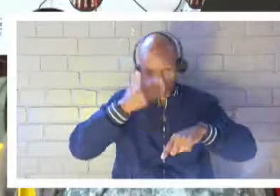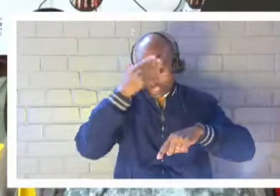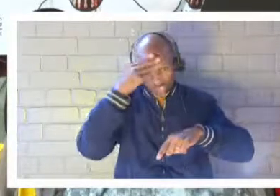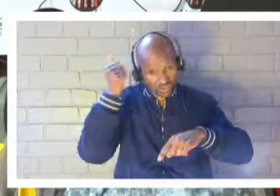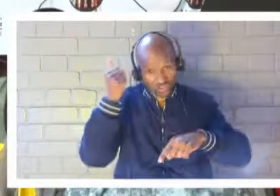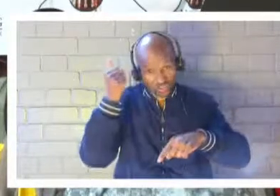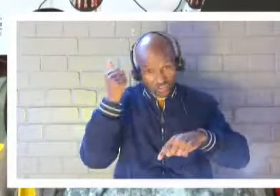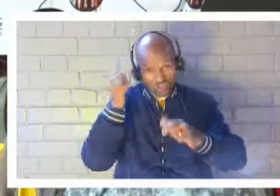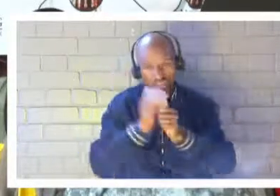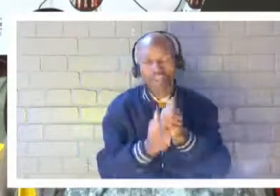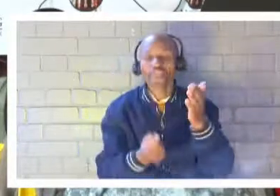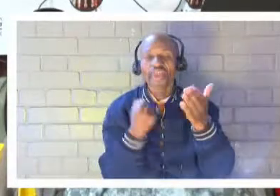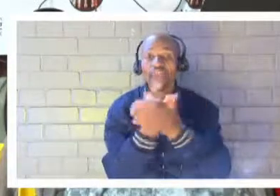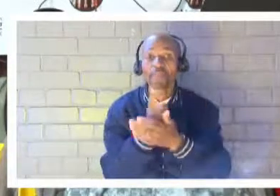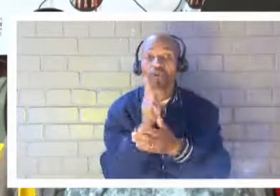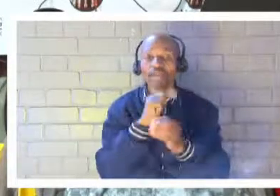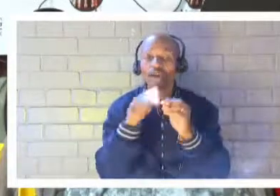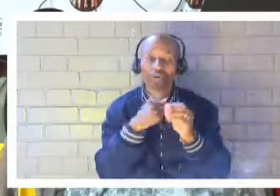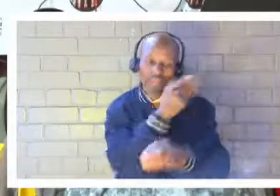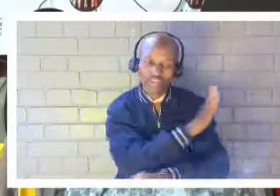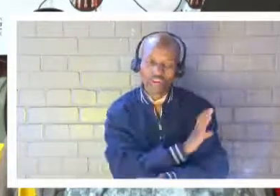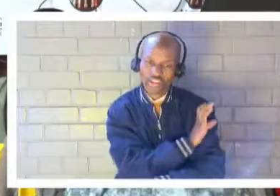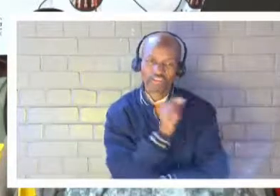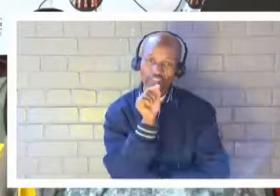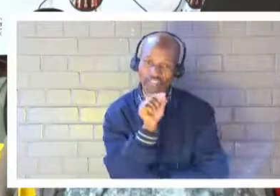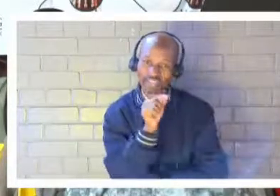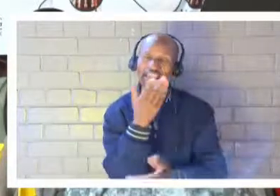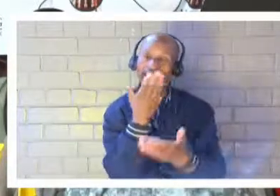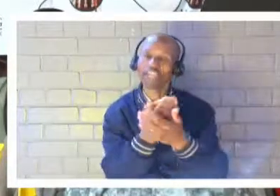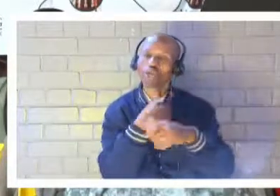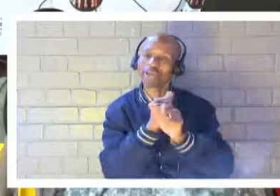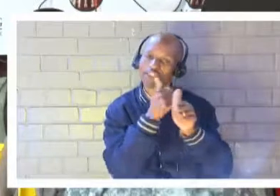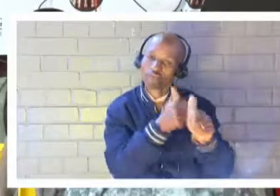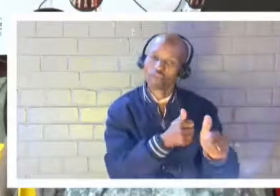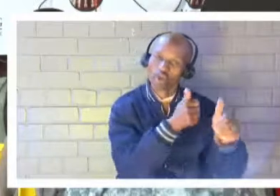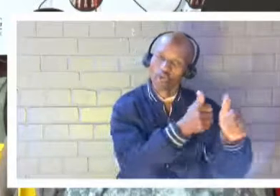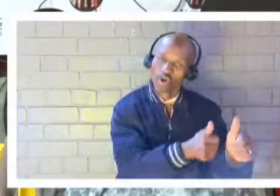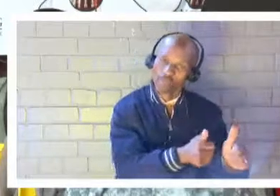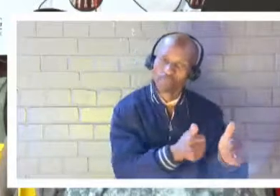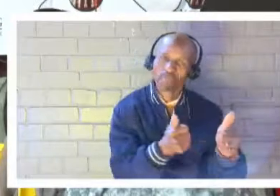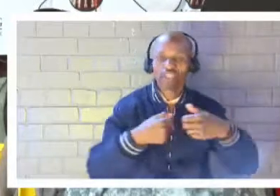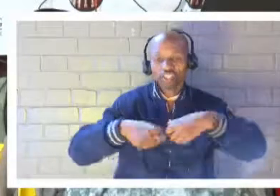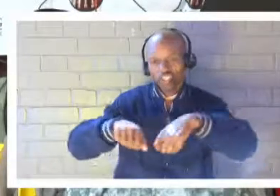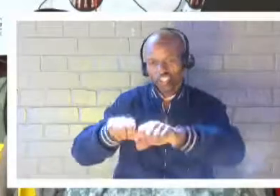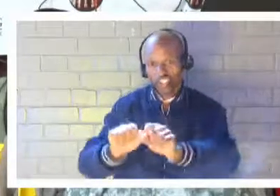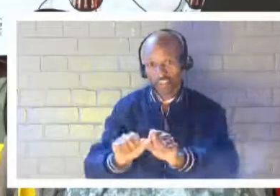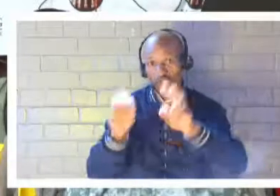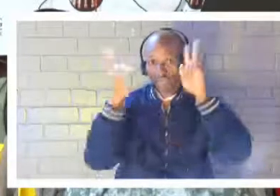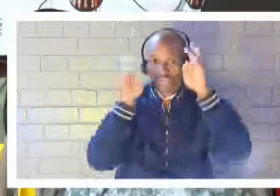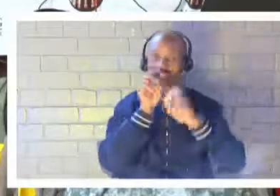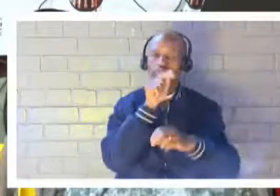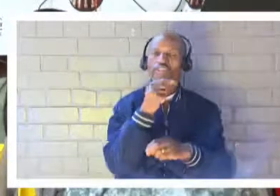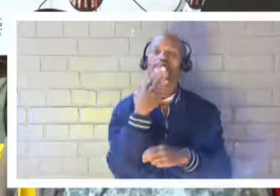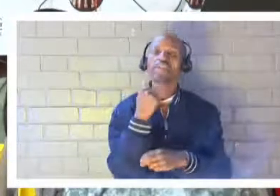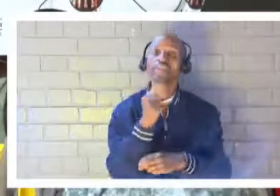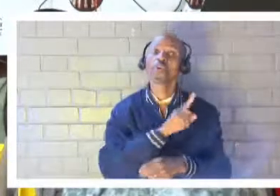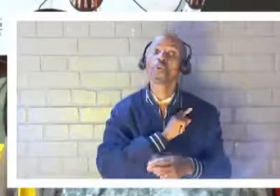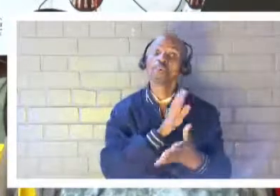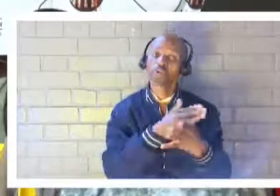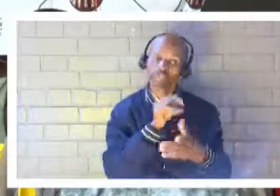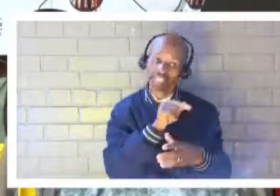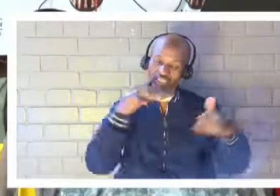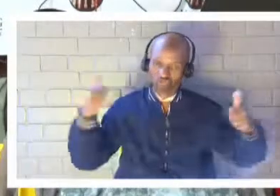know actually what's happened about that clinic. Can we make follow-up, Chair, for that issue? Because it's